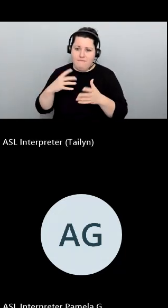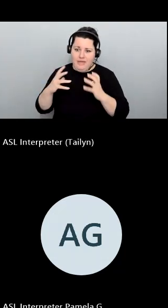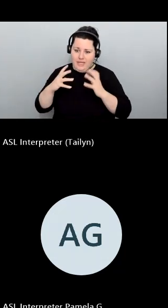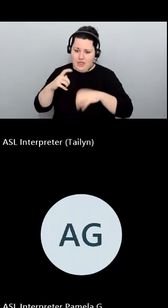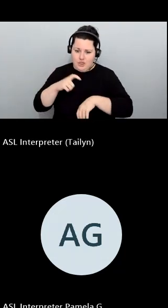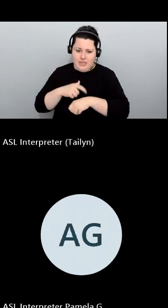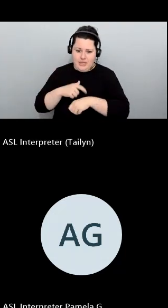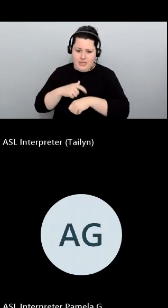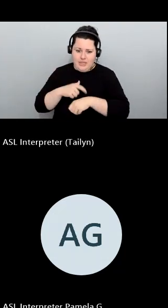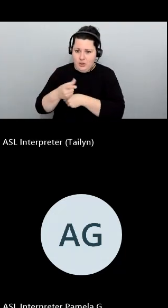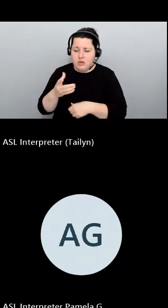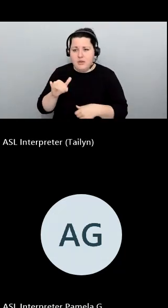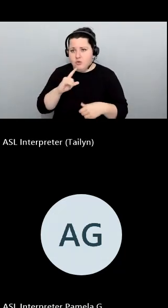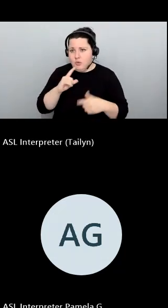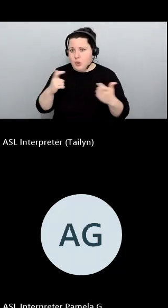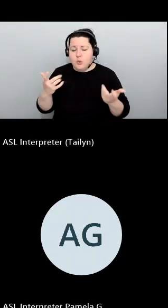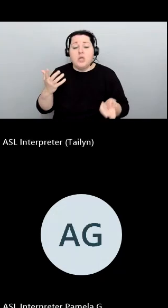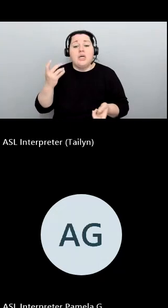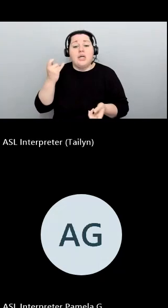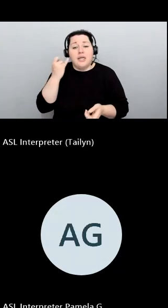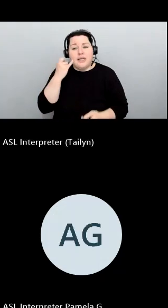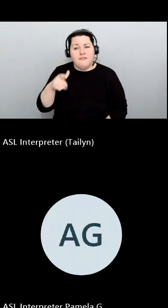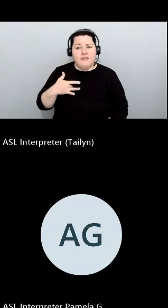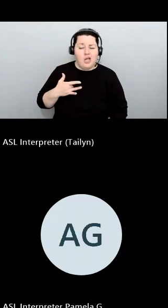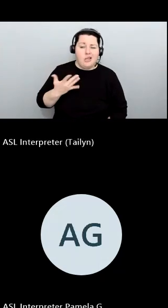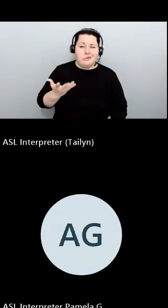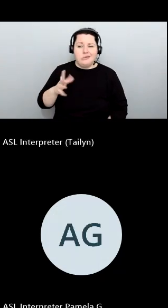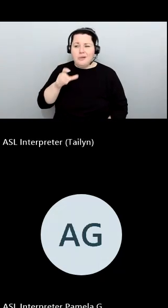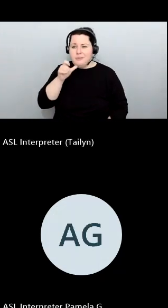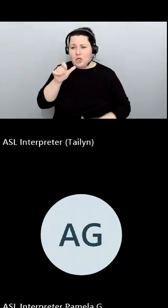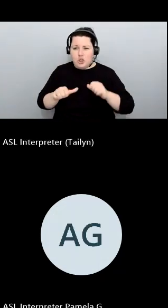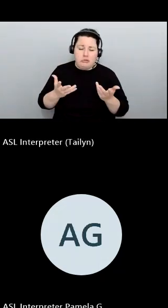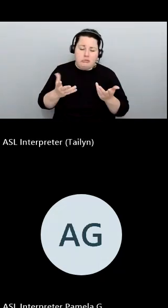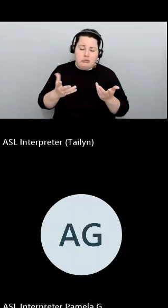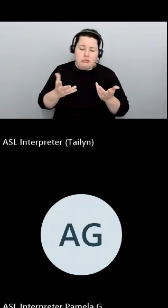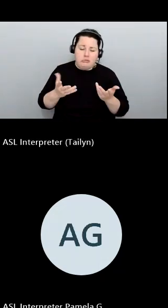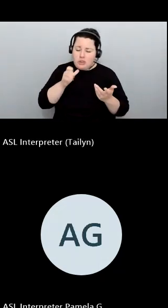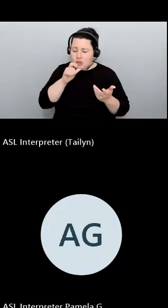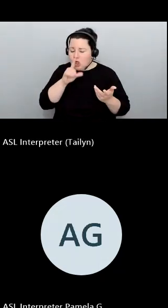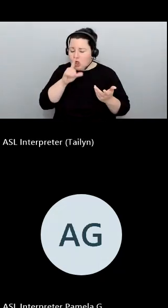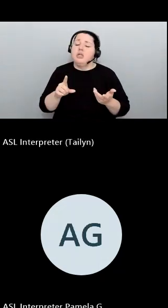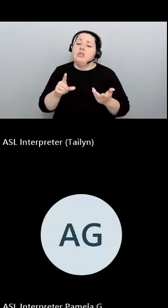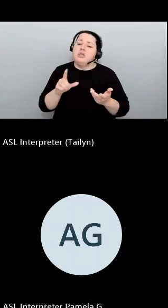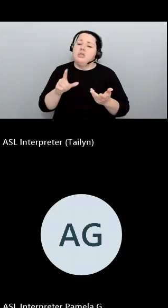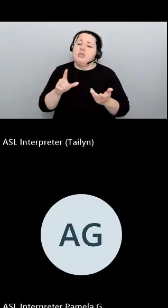year. So that's huge. If you aren't sure if you're getting it, you should reach out to HR.